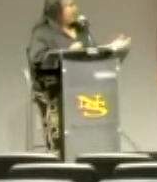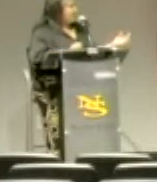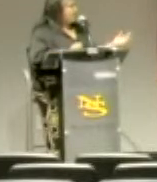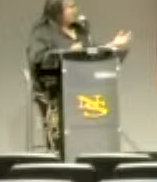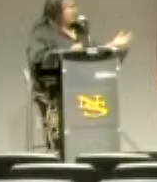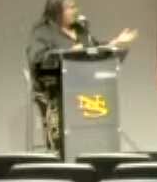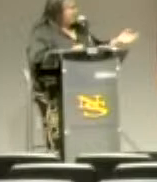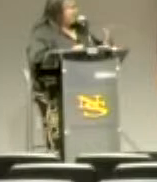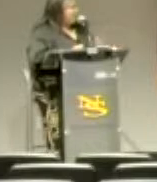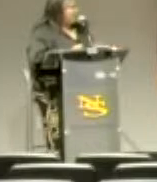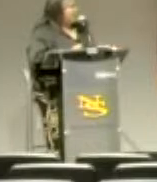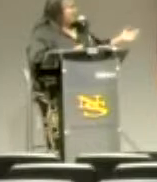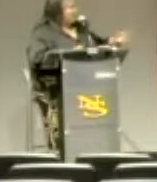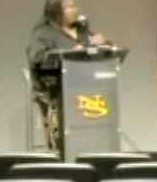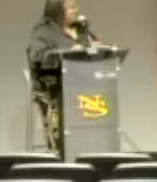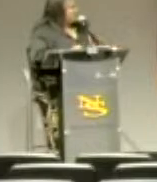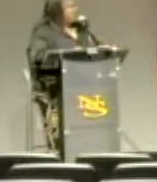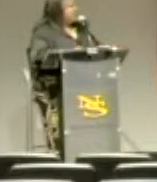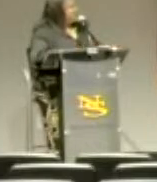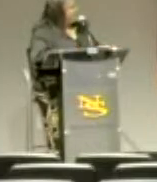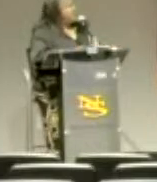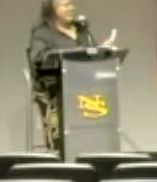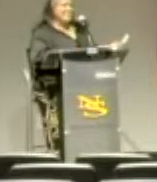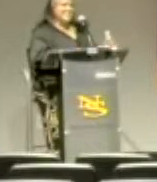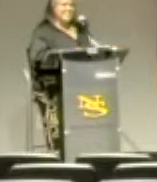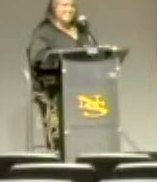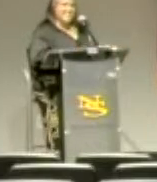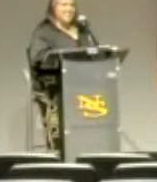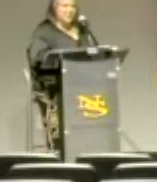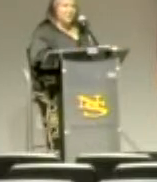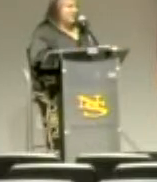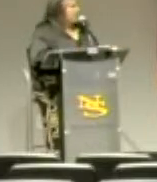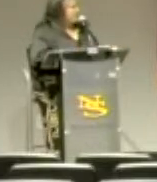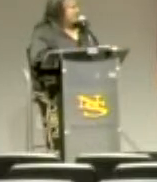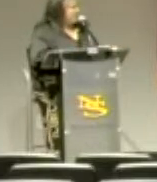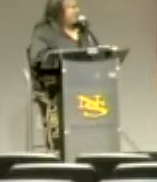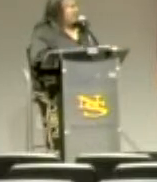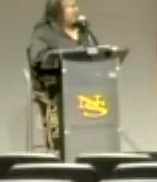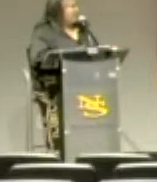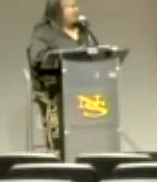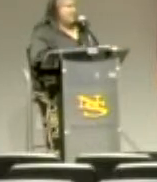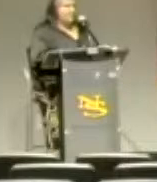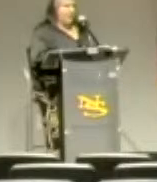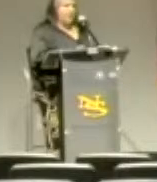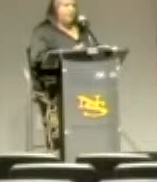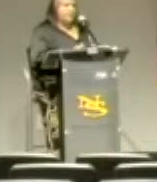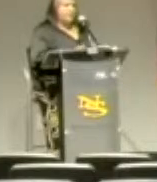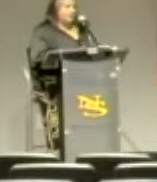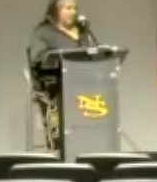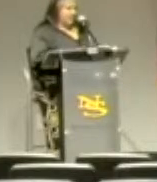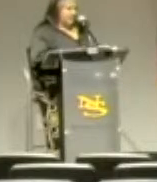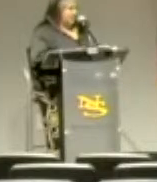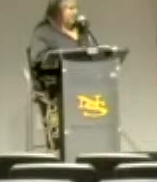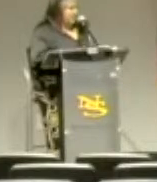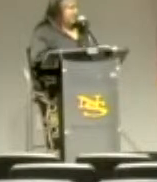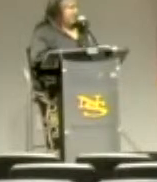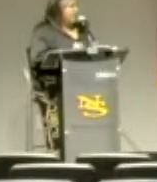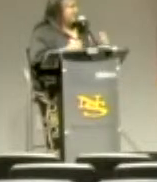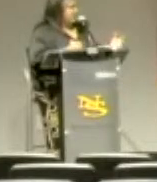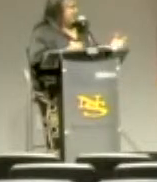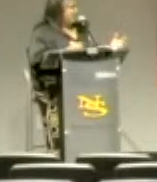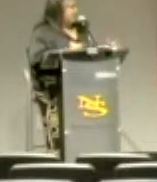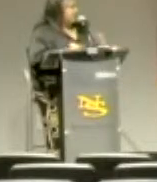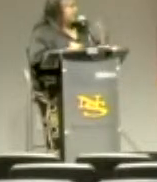very powerful network. And what I've been talking to NSSA about networking and the power of networking. So